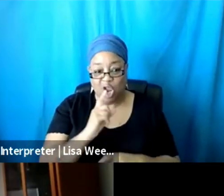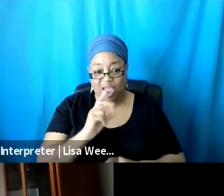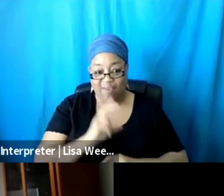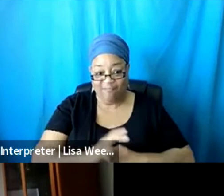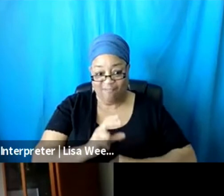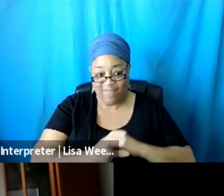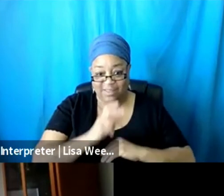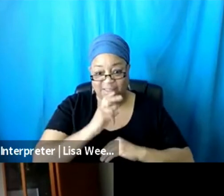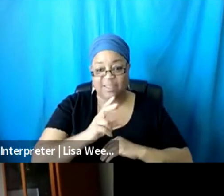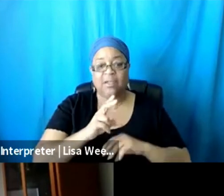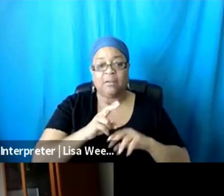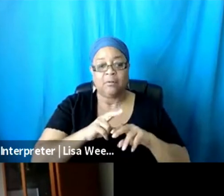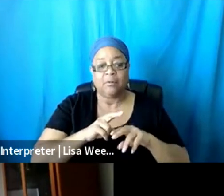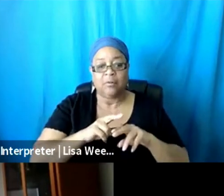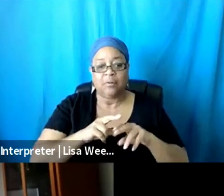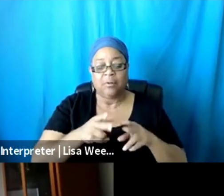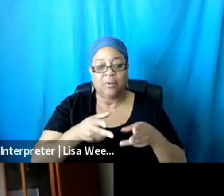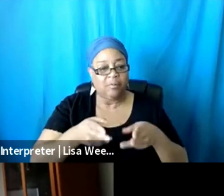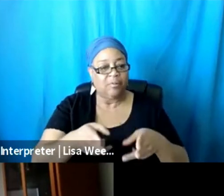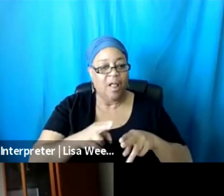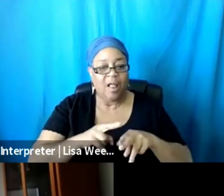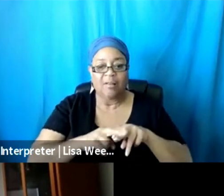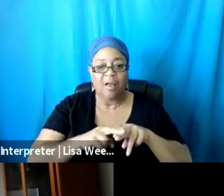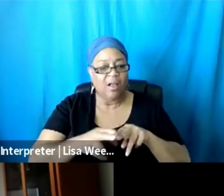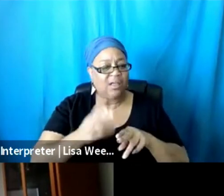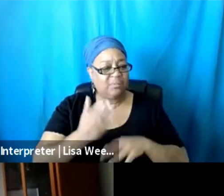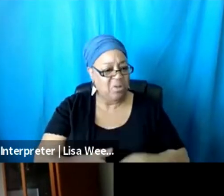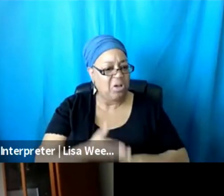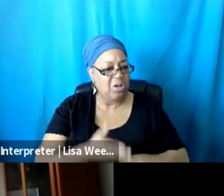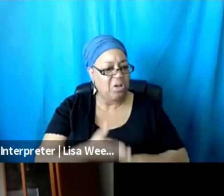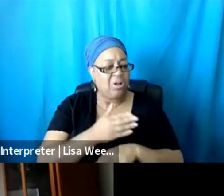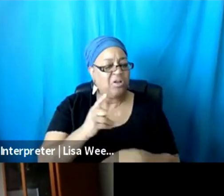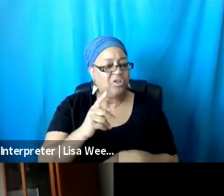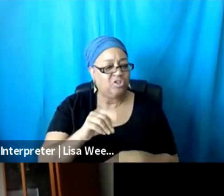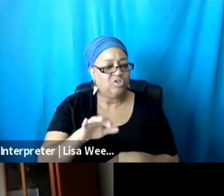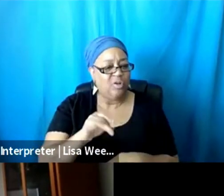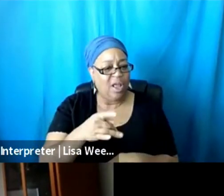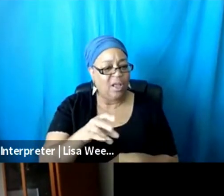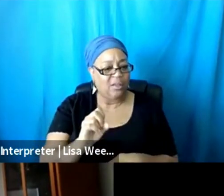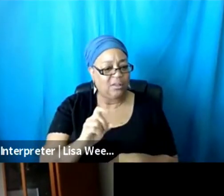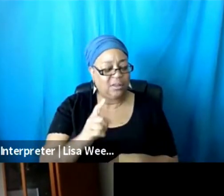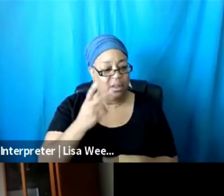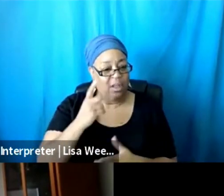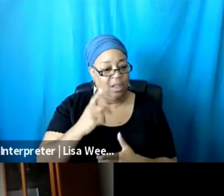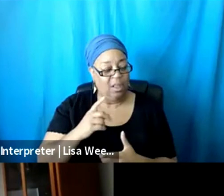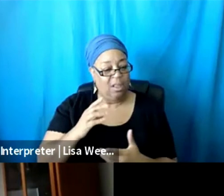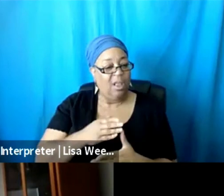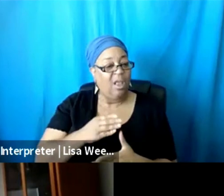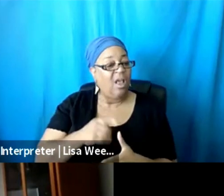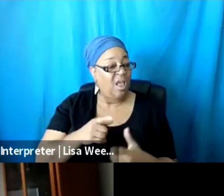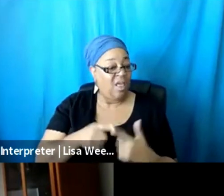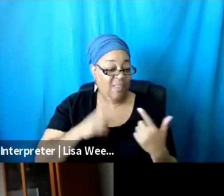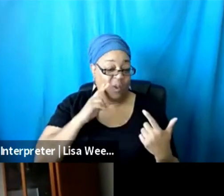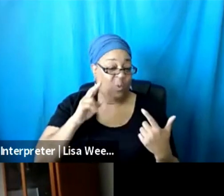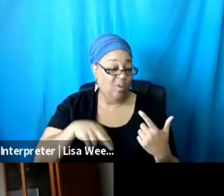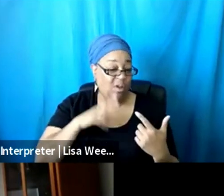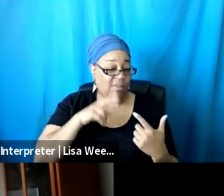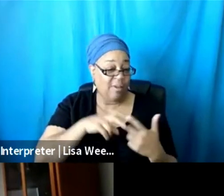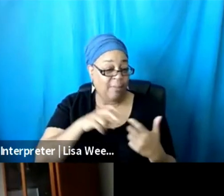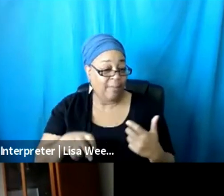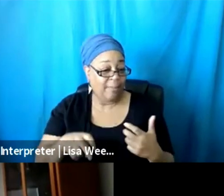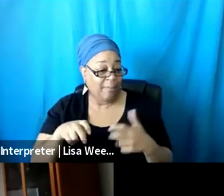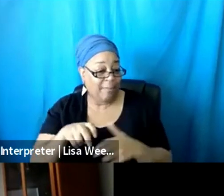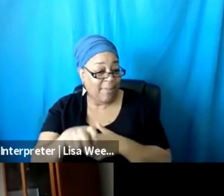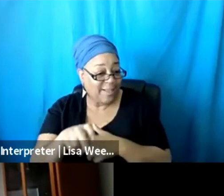rail lines, modernizing track, et cetera. But then you look at the passenger rail side, and yes, we have a lot of work to do there. It